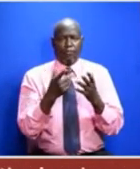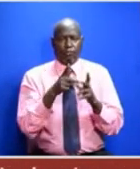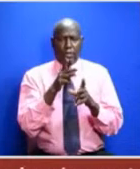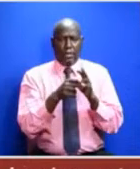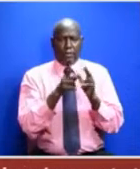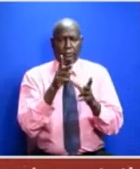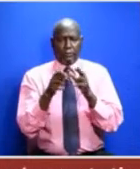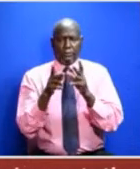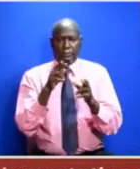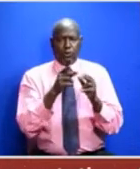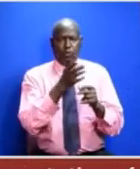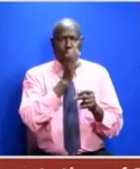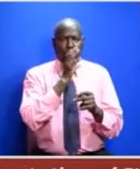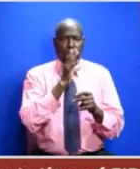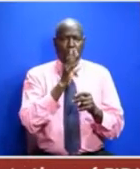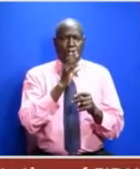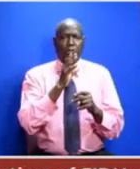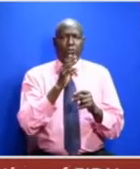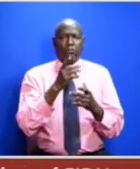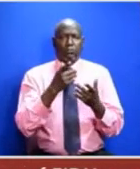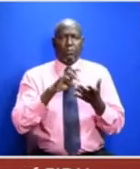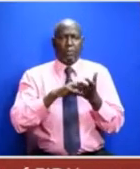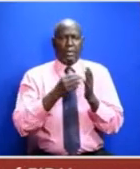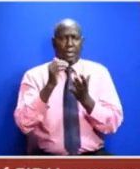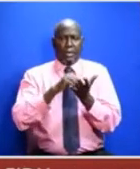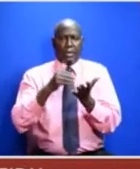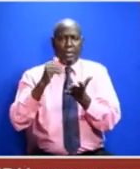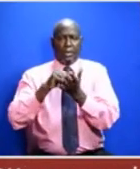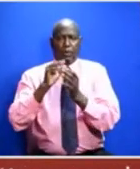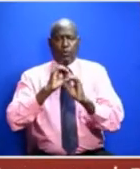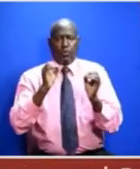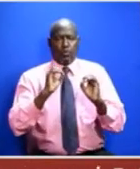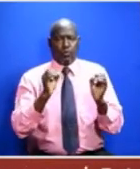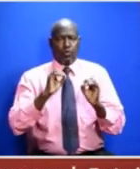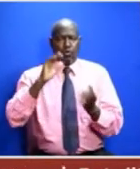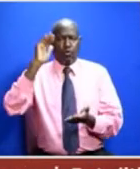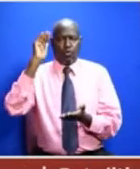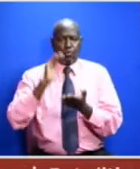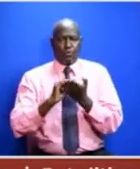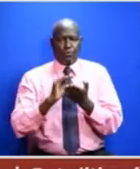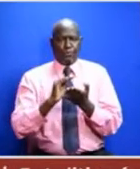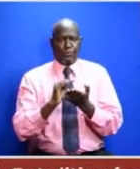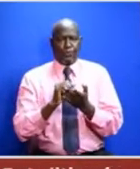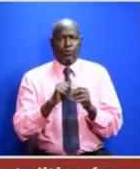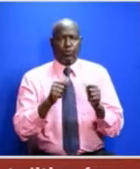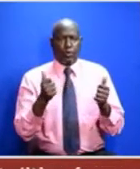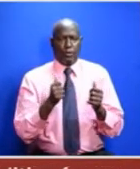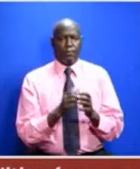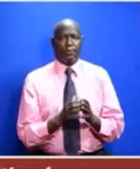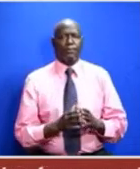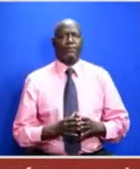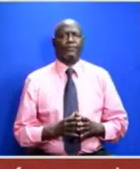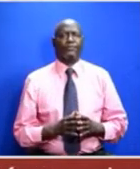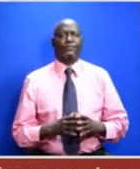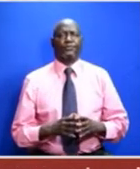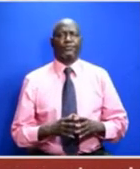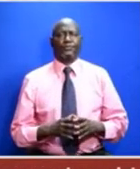rationing will likely be the thing of the first, or it will be minimized to a large extent. Mm-hmm. Yeah.